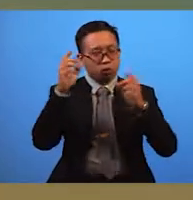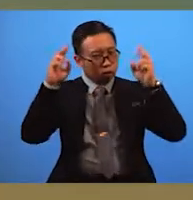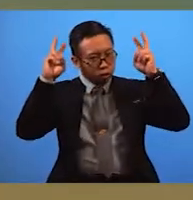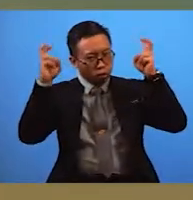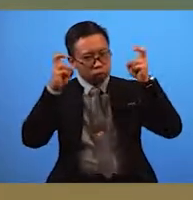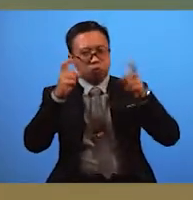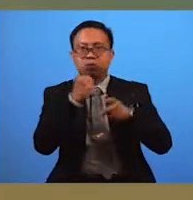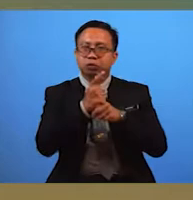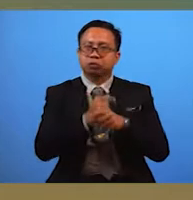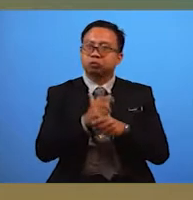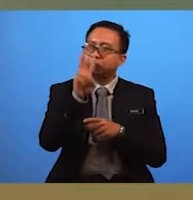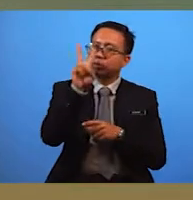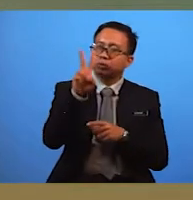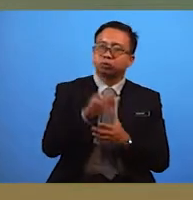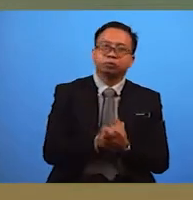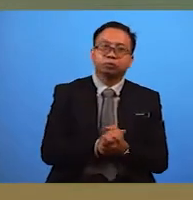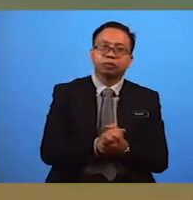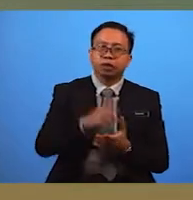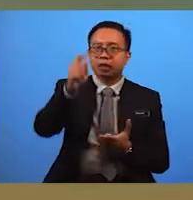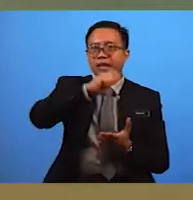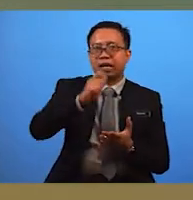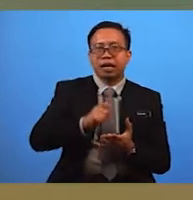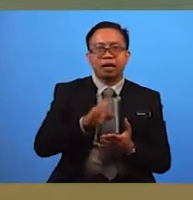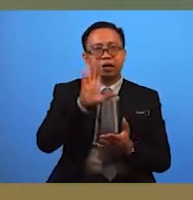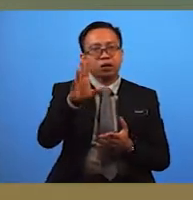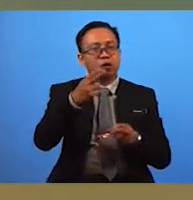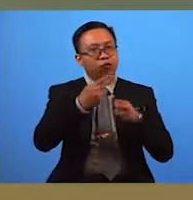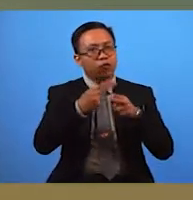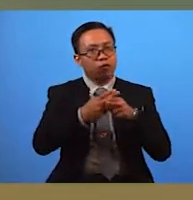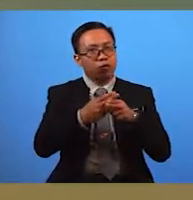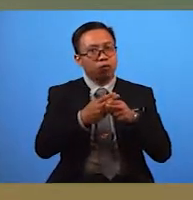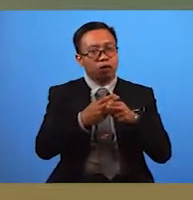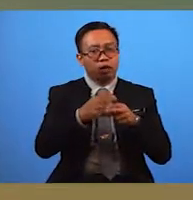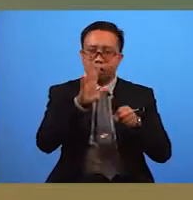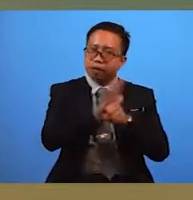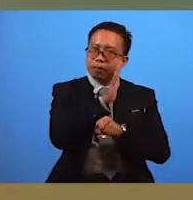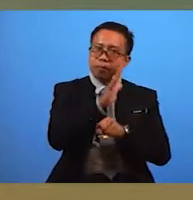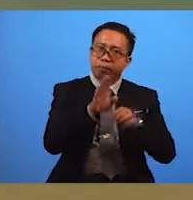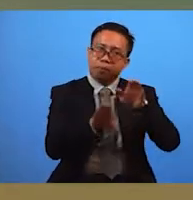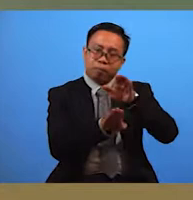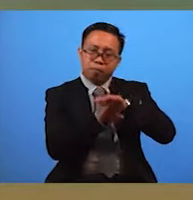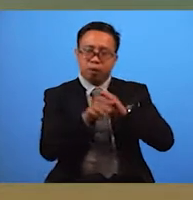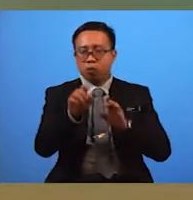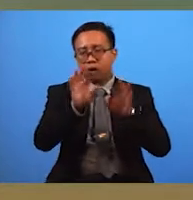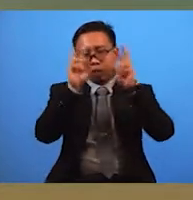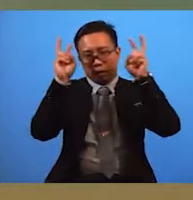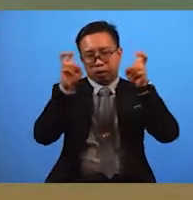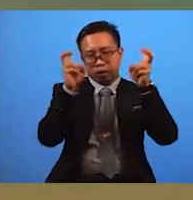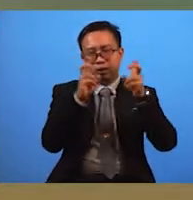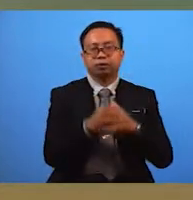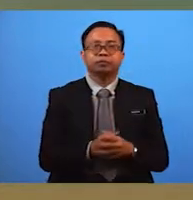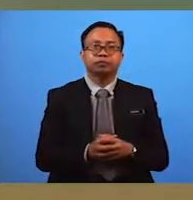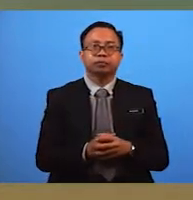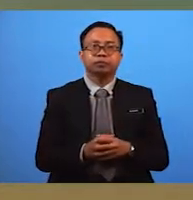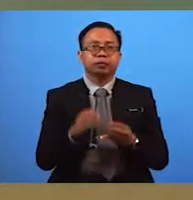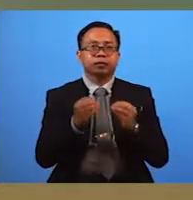title. Number two, write your full name below the title. Number three,